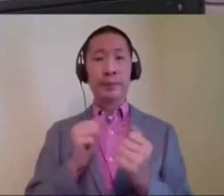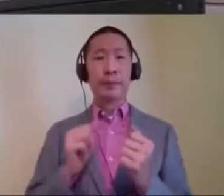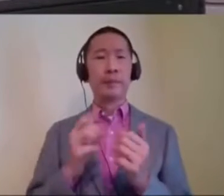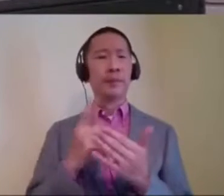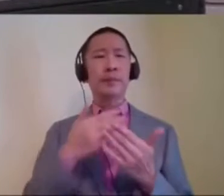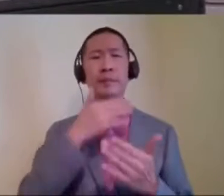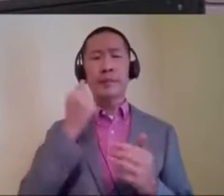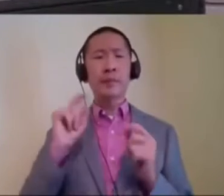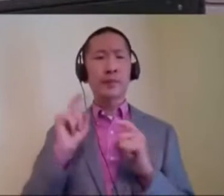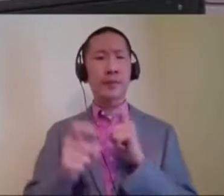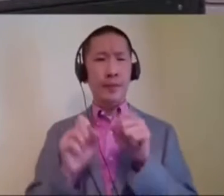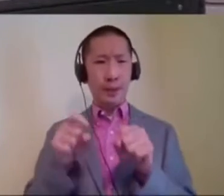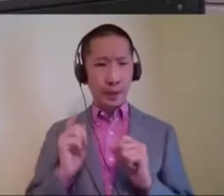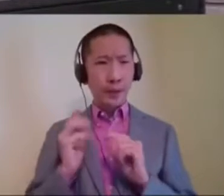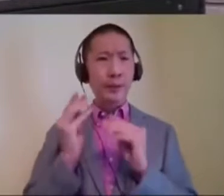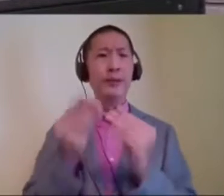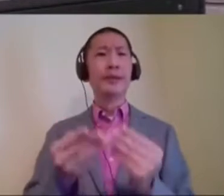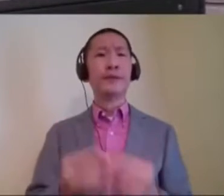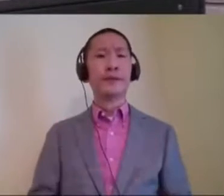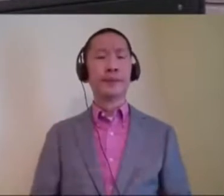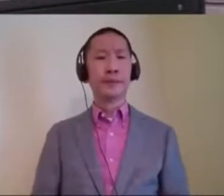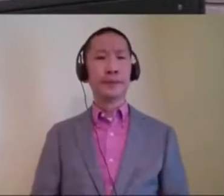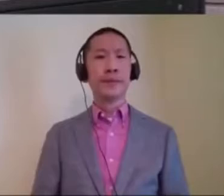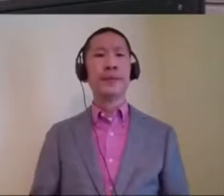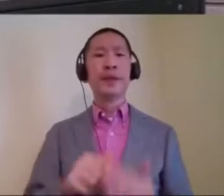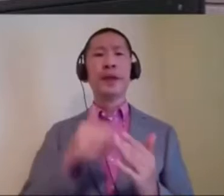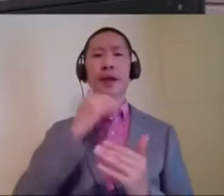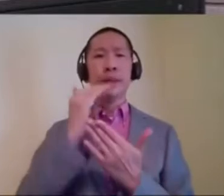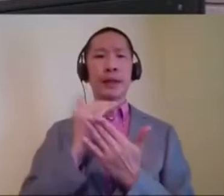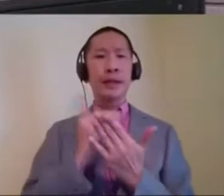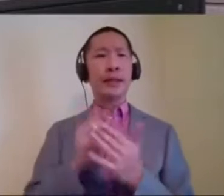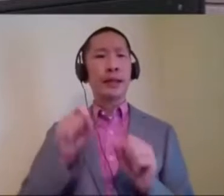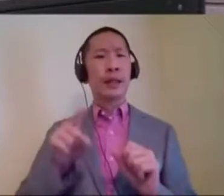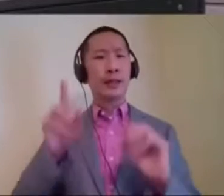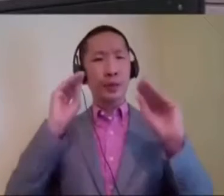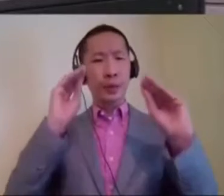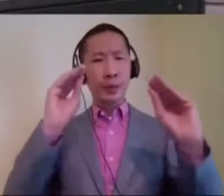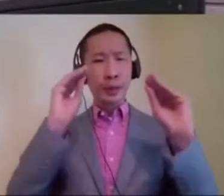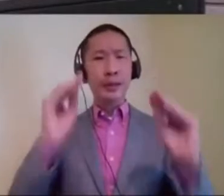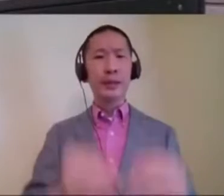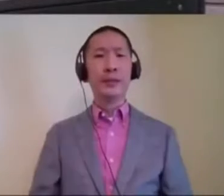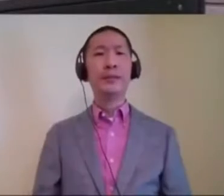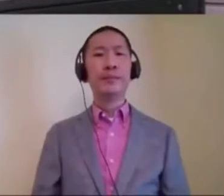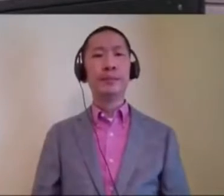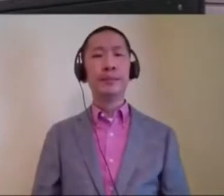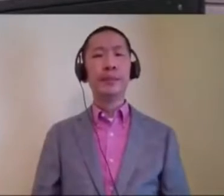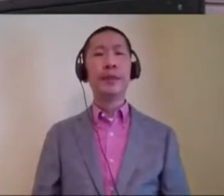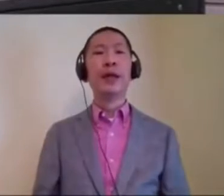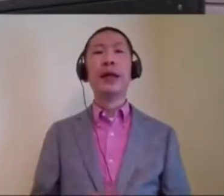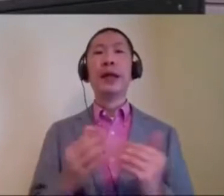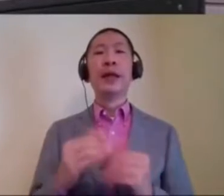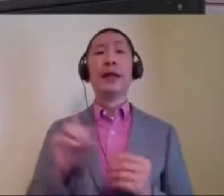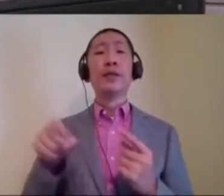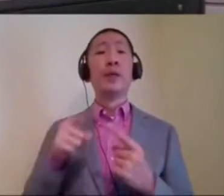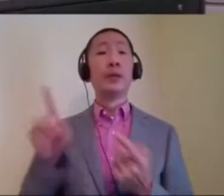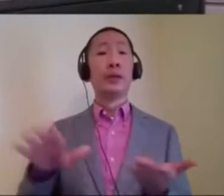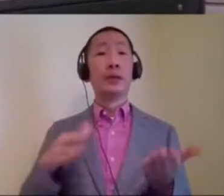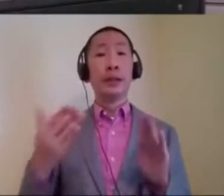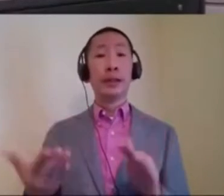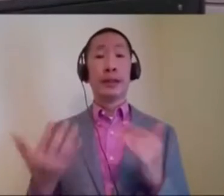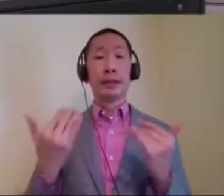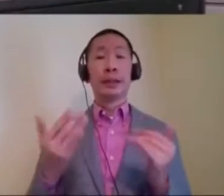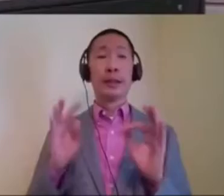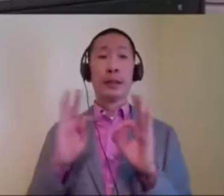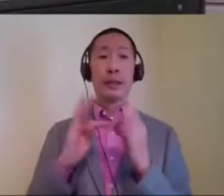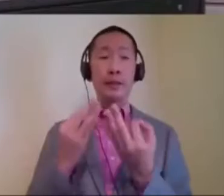you give? What better lesson can you teach? And even in her passing, as now family